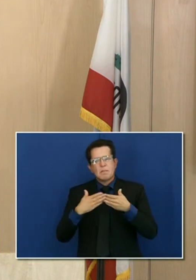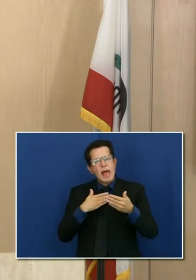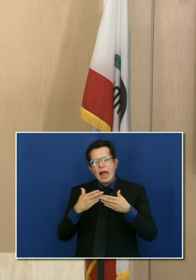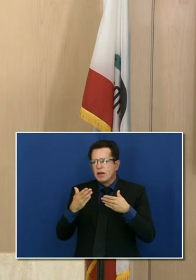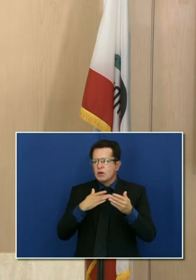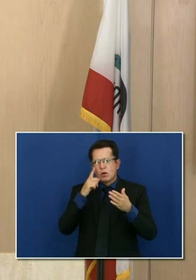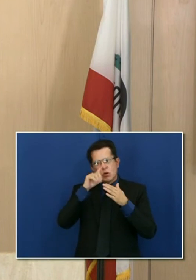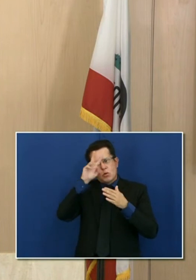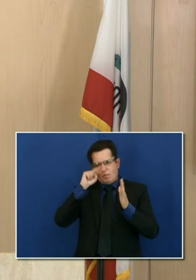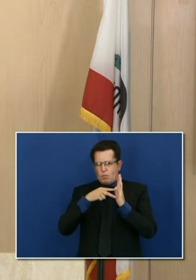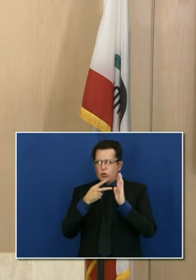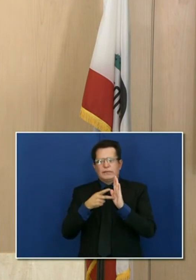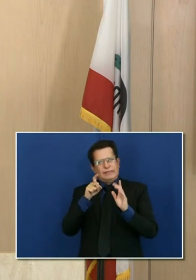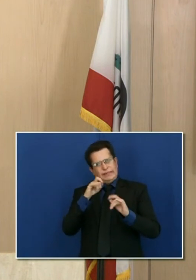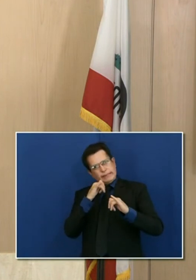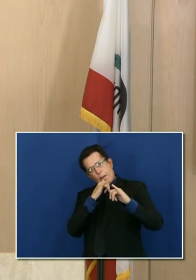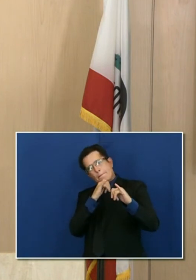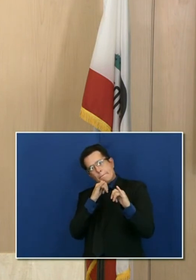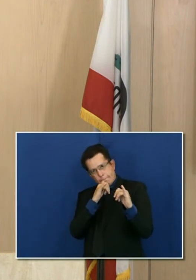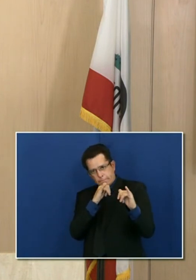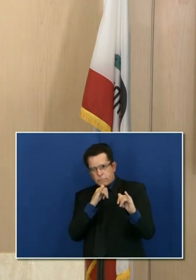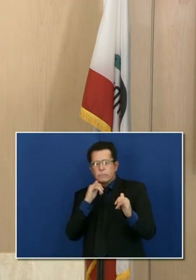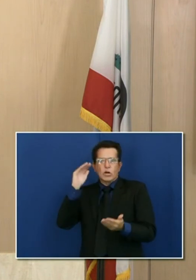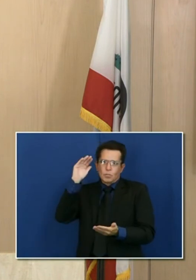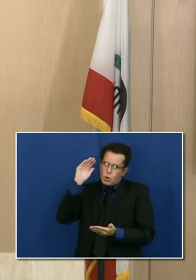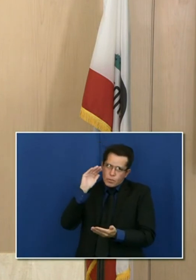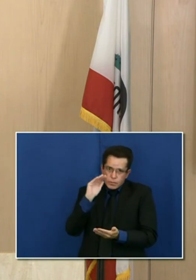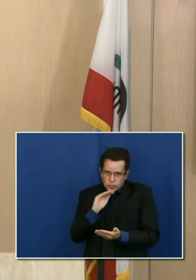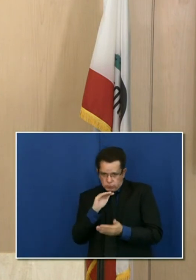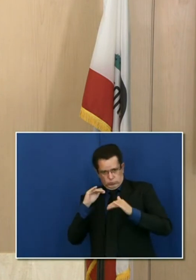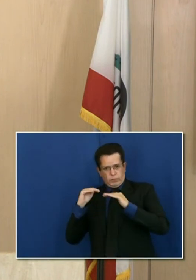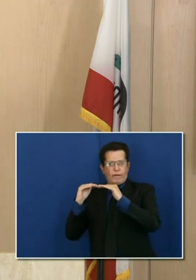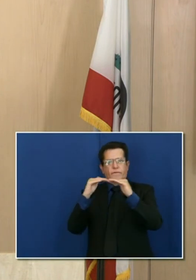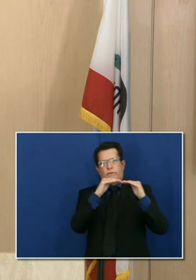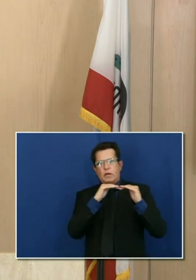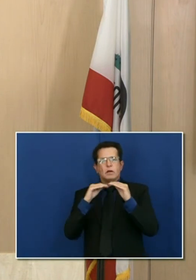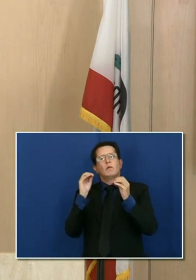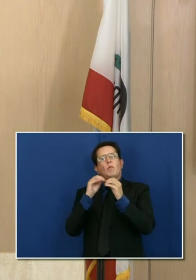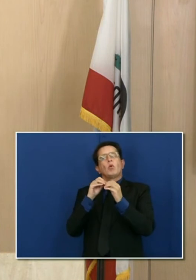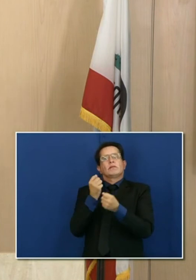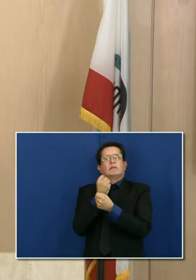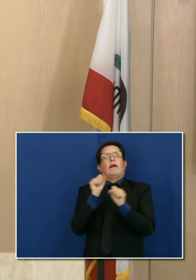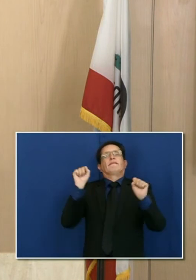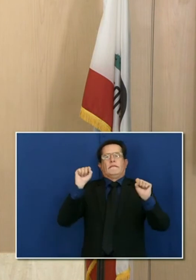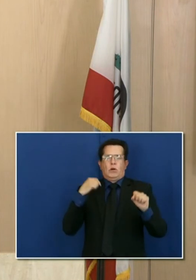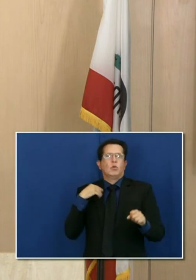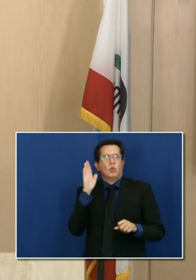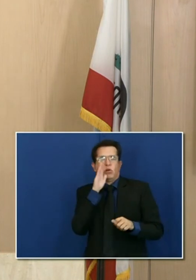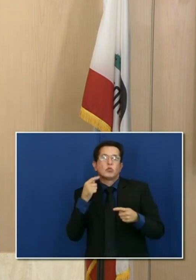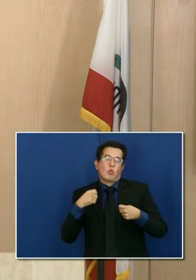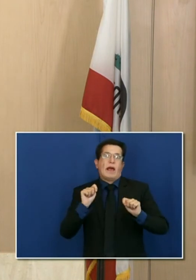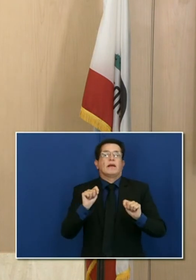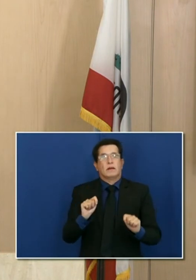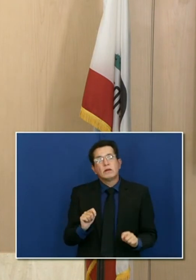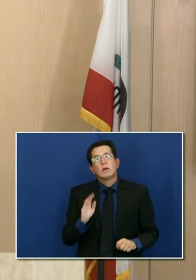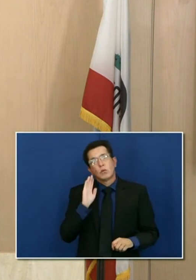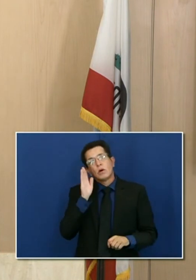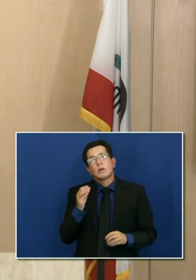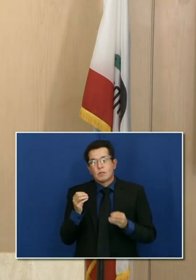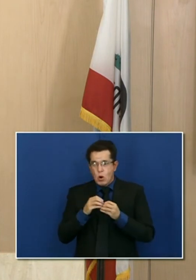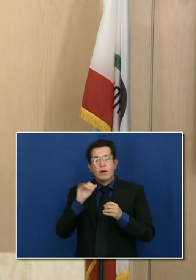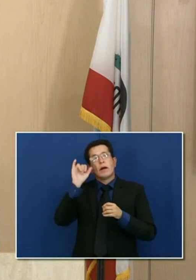spread, bending this curve, getting ourselves in a more solid position, and so we will continue to do that. On a positive